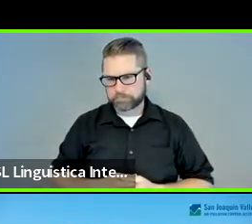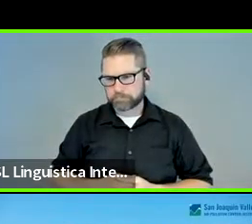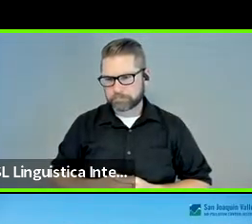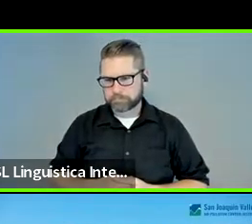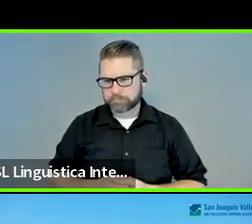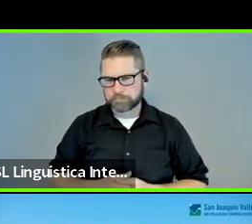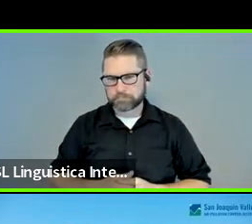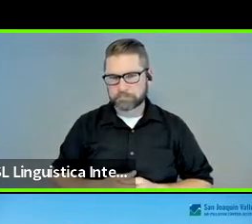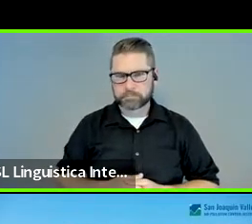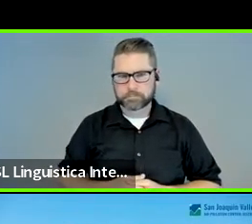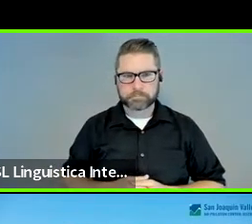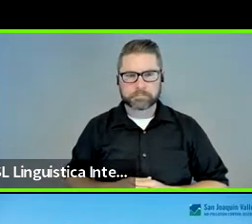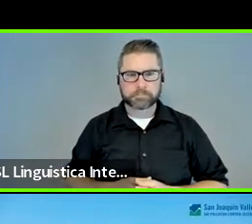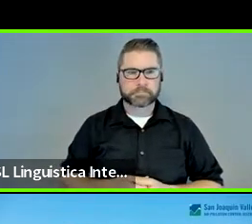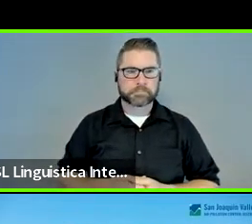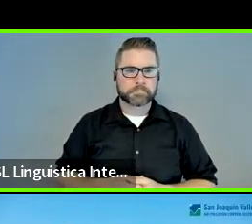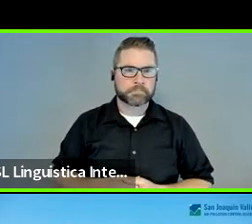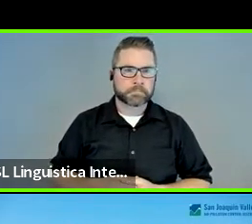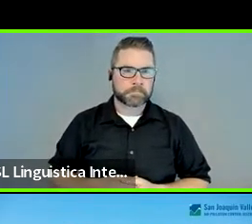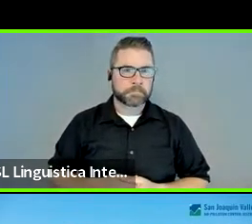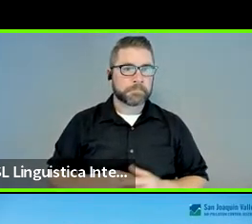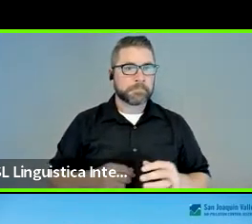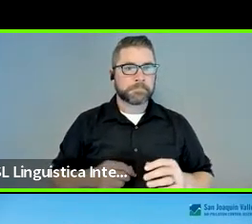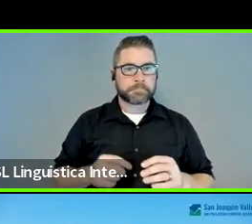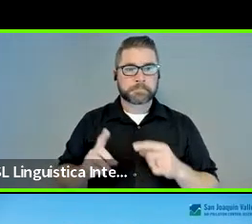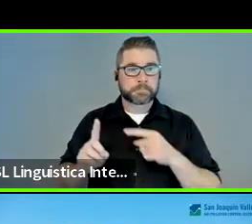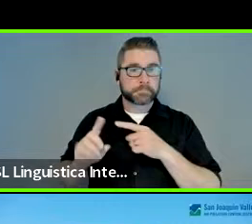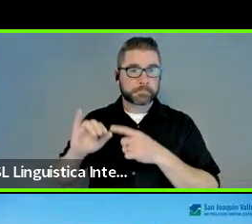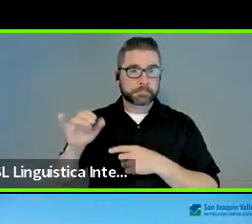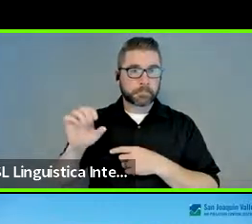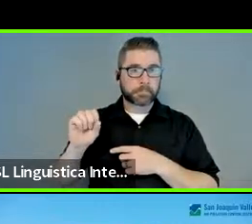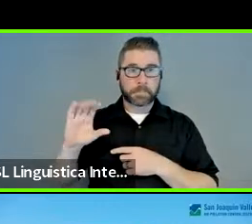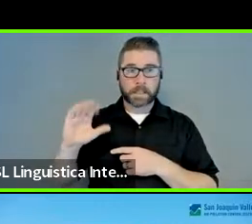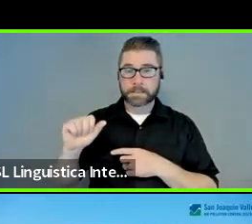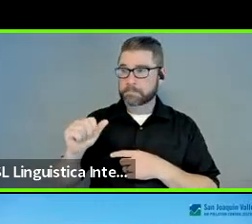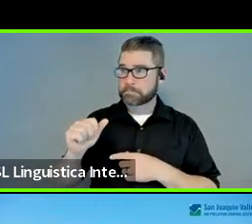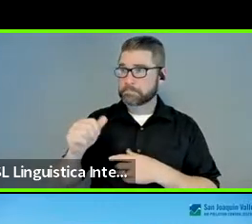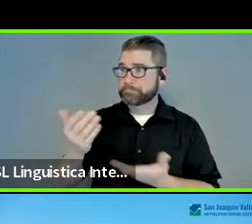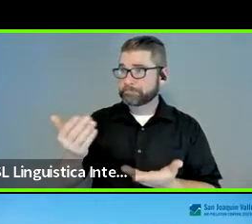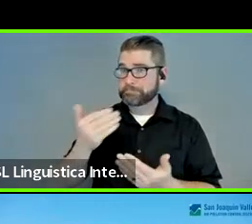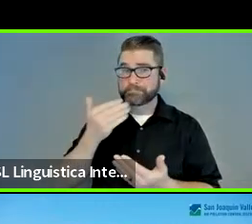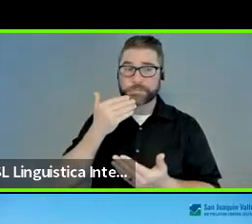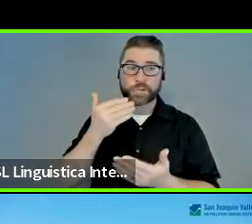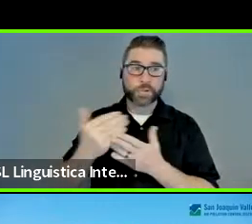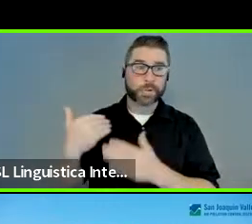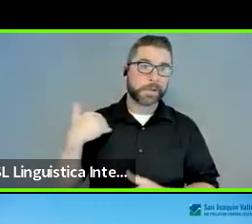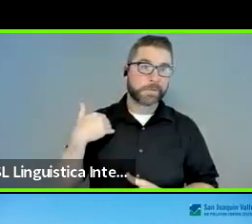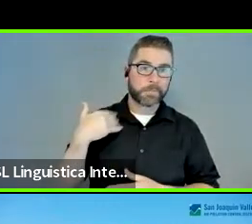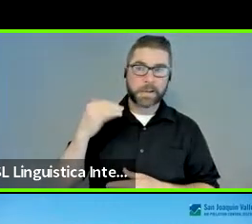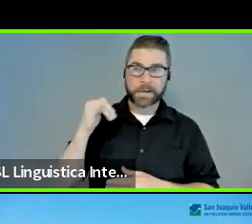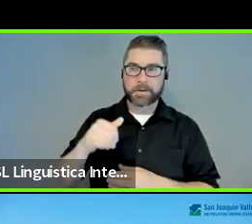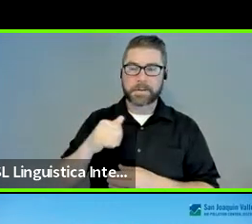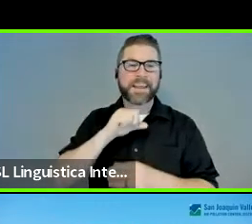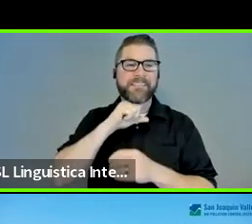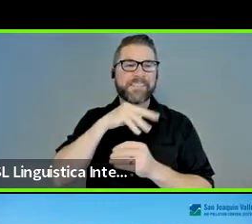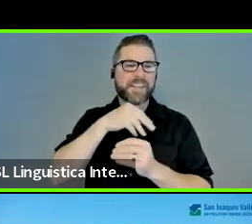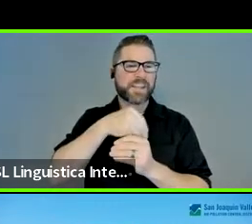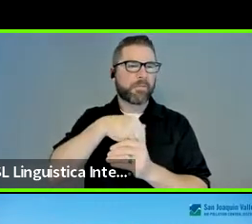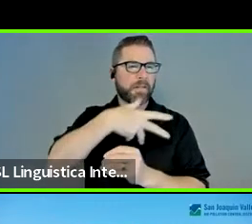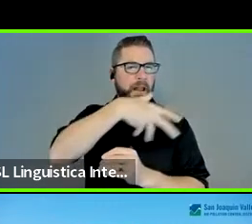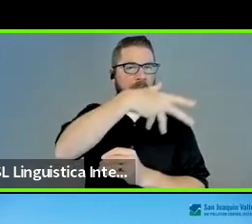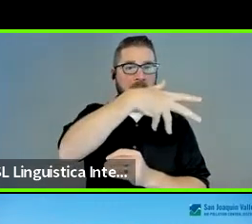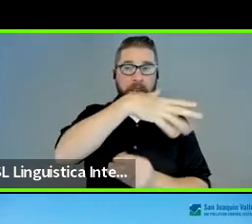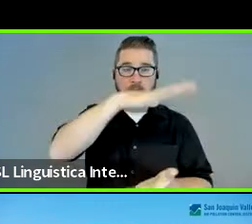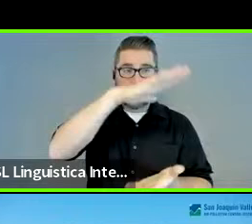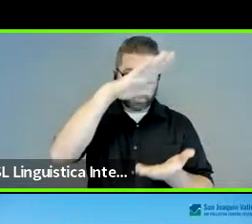This is Jessica. We can always make sure to have, yeah, I think that's just a good reminder to always have the emissions reductions with the budget. So that's a good